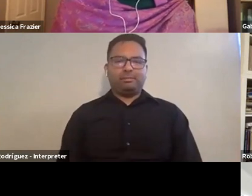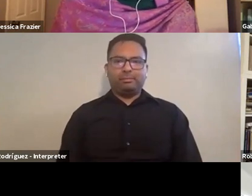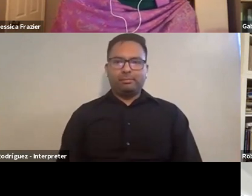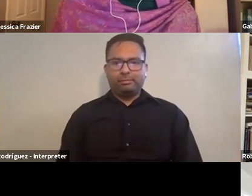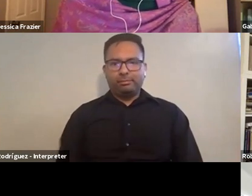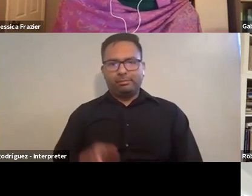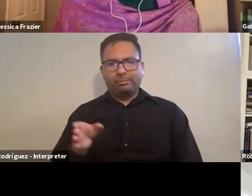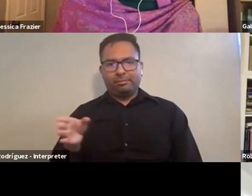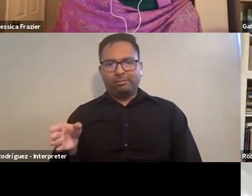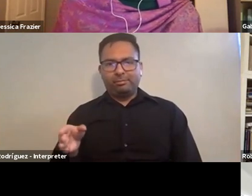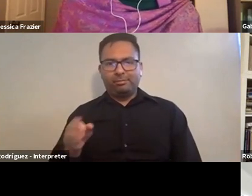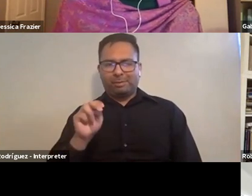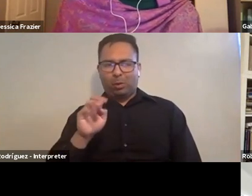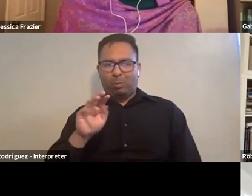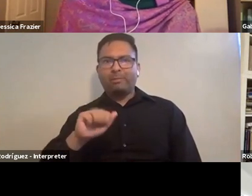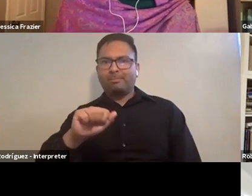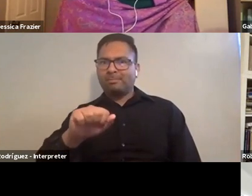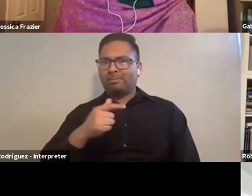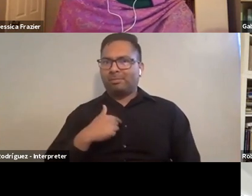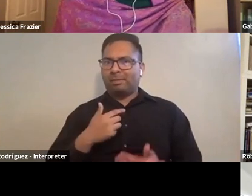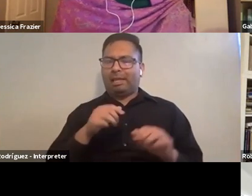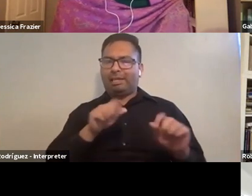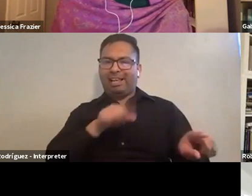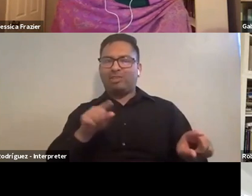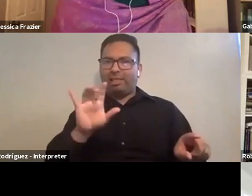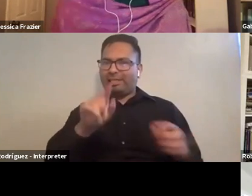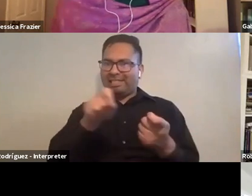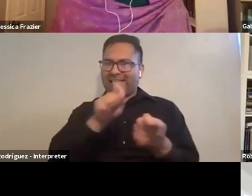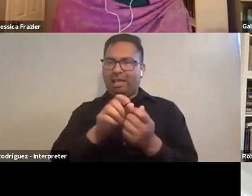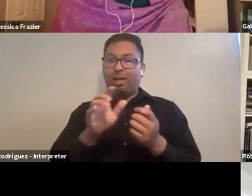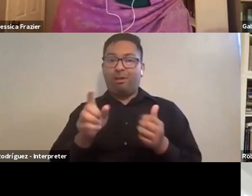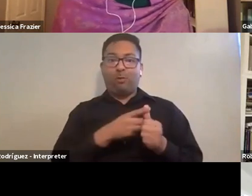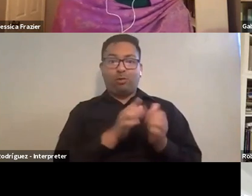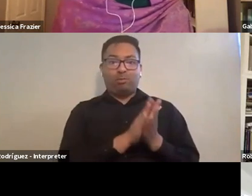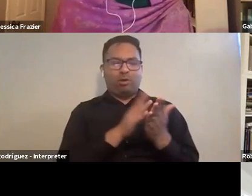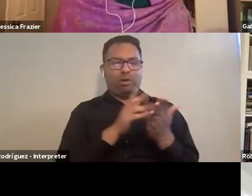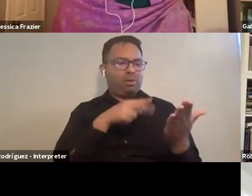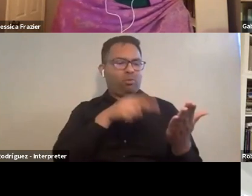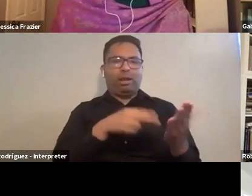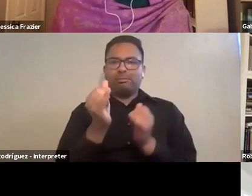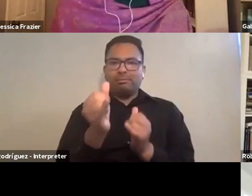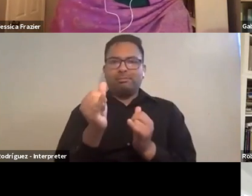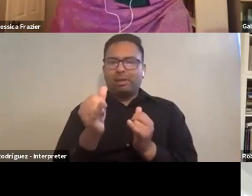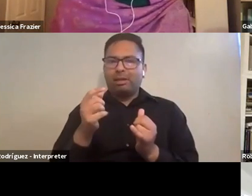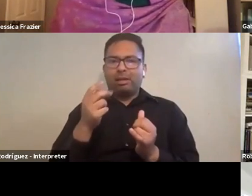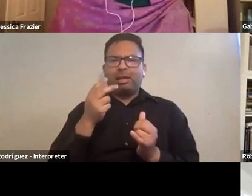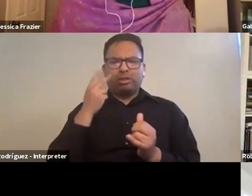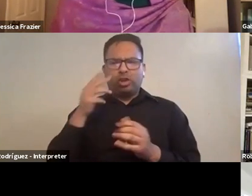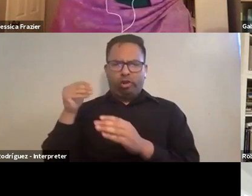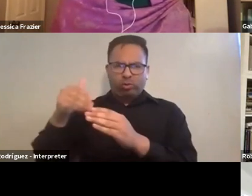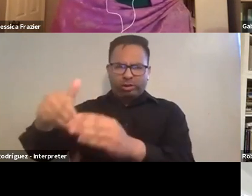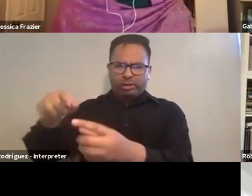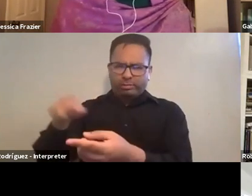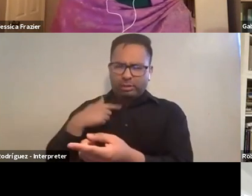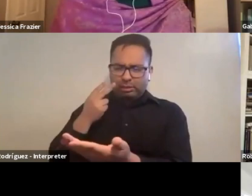I can actually answer that, because that's perfect. Exactly how I read her first book. And that's why I looked at her archives to think about my